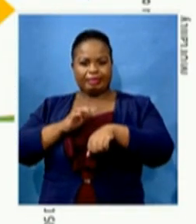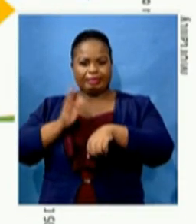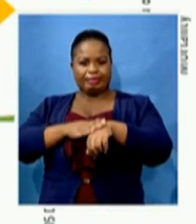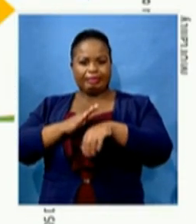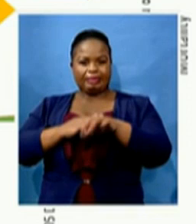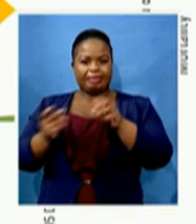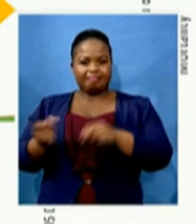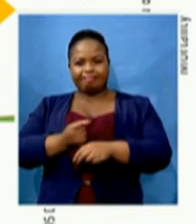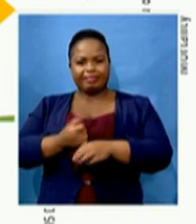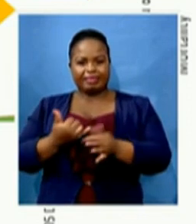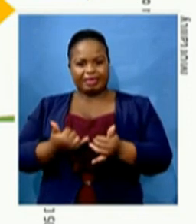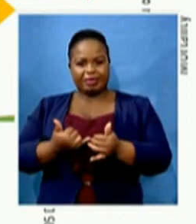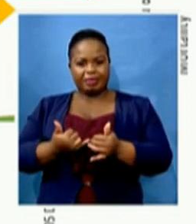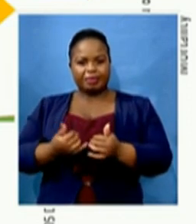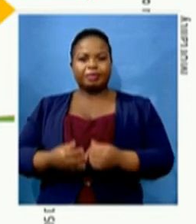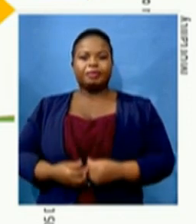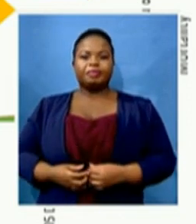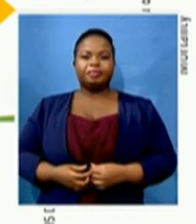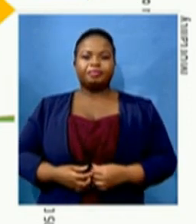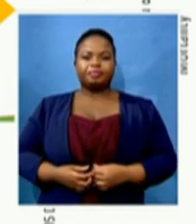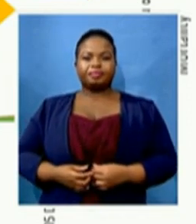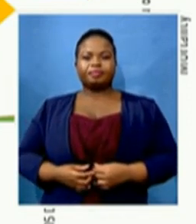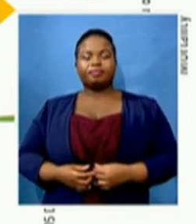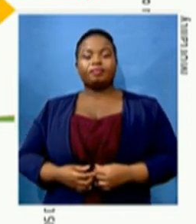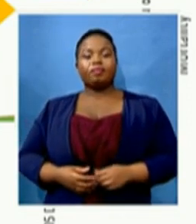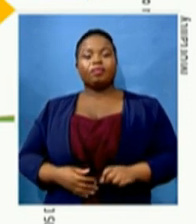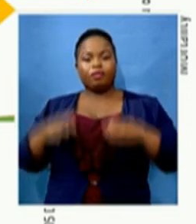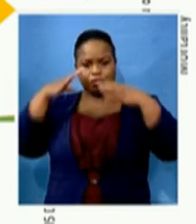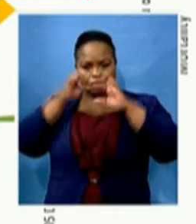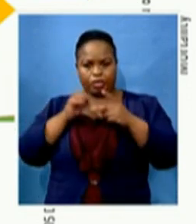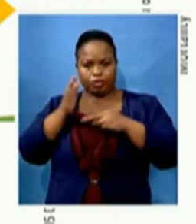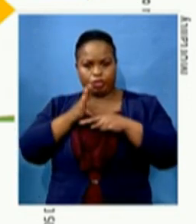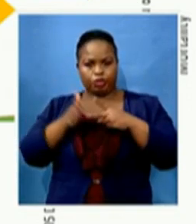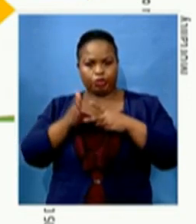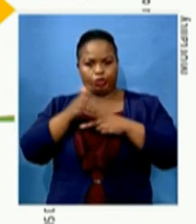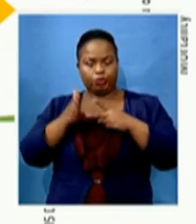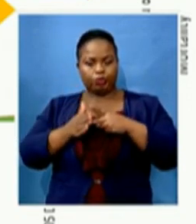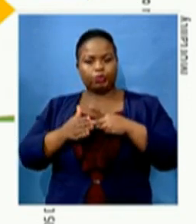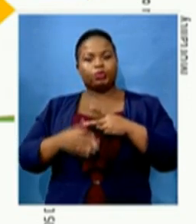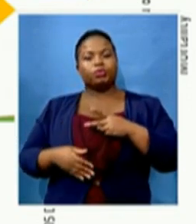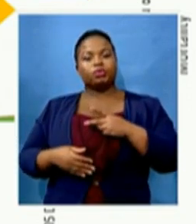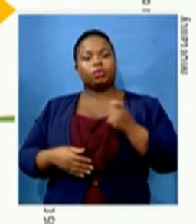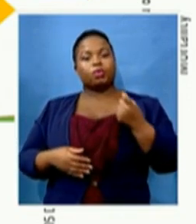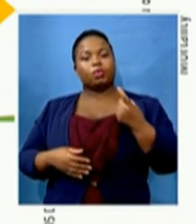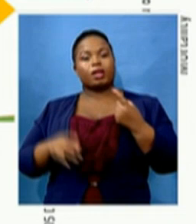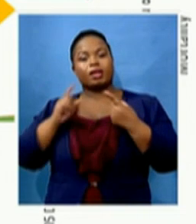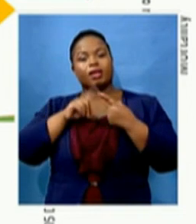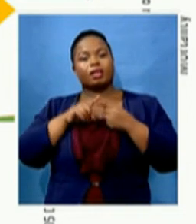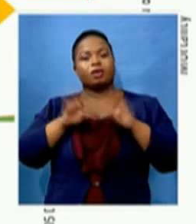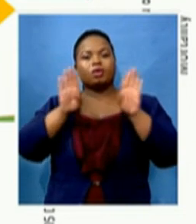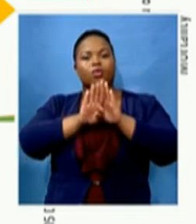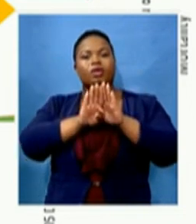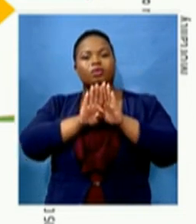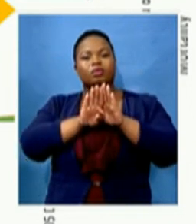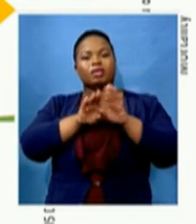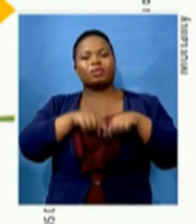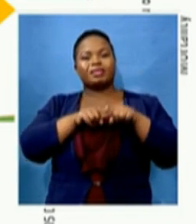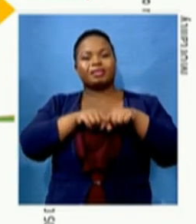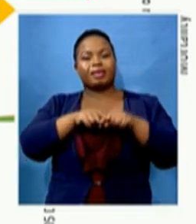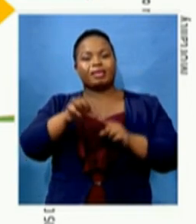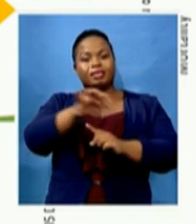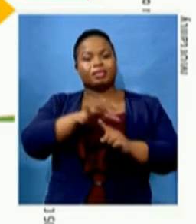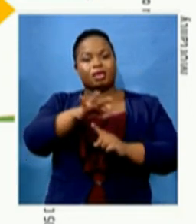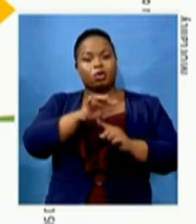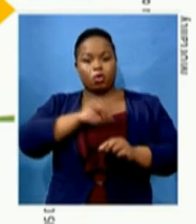main scenarios that have analyzed, one is what I call a lockdown dependent scenario, which is where we attempt to suppress the epidemic purely with